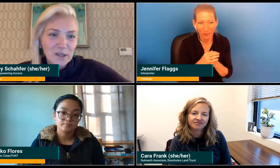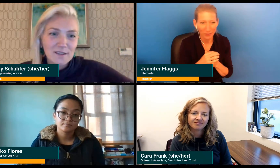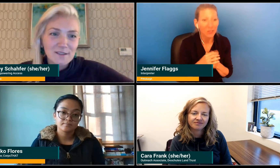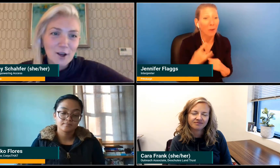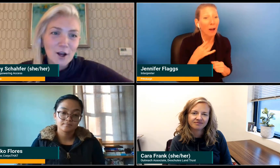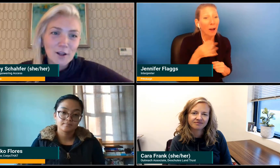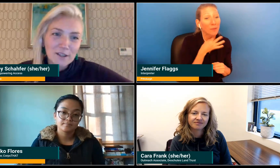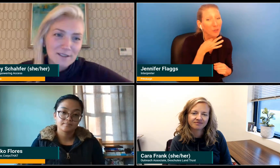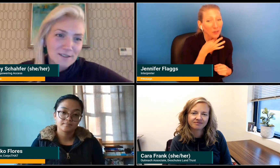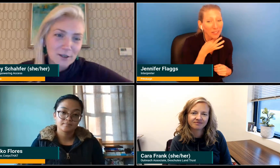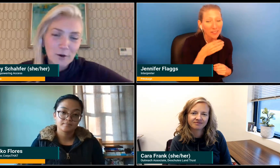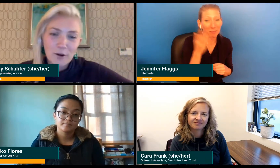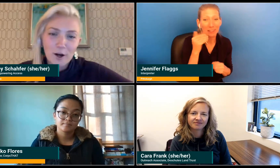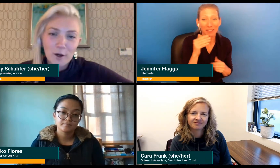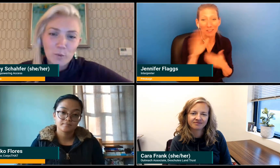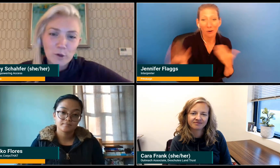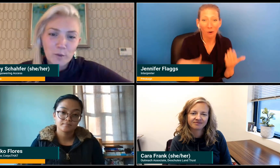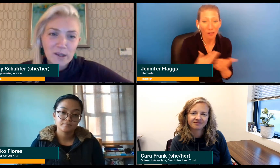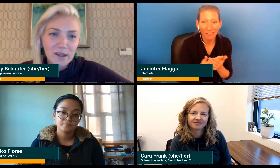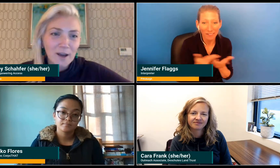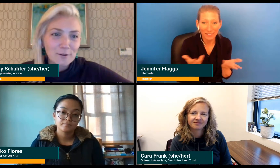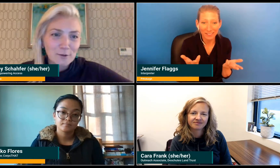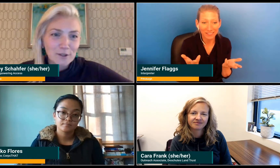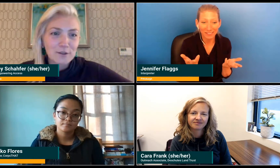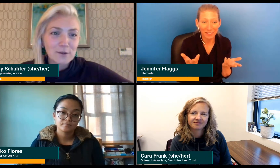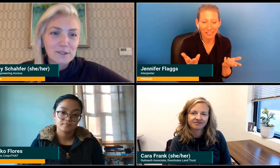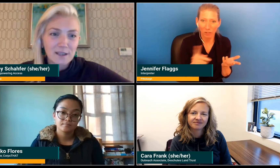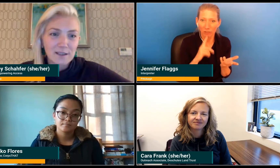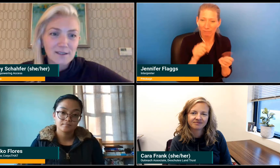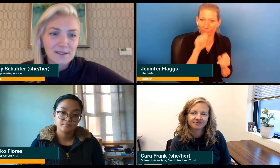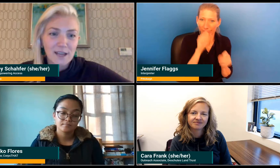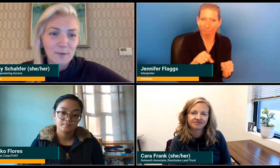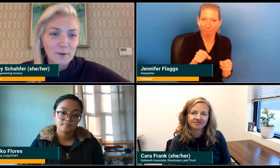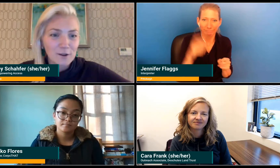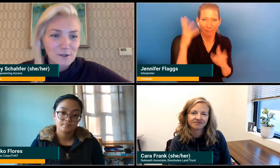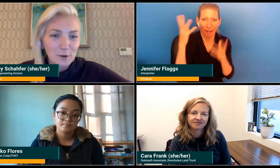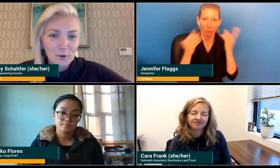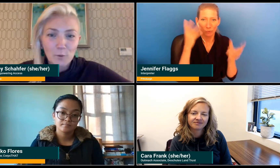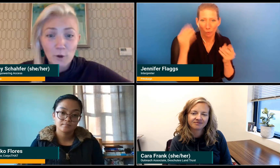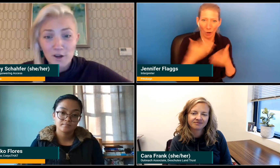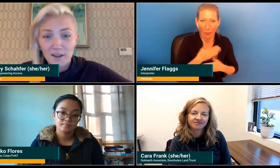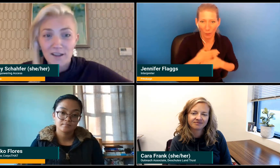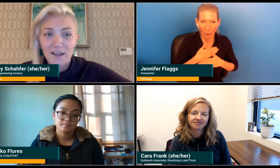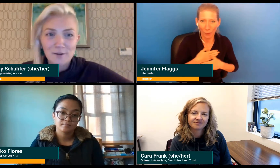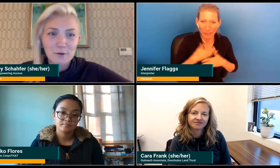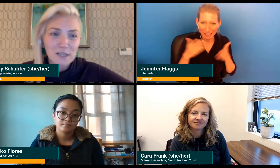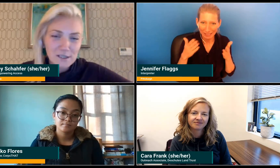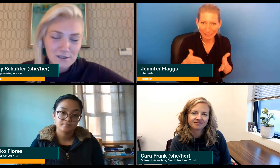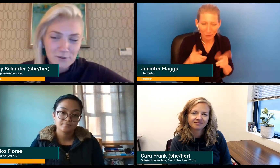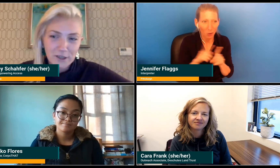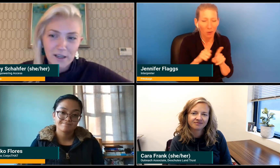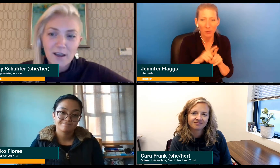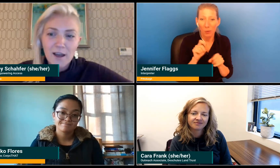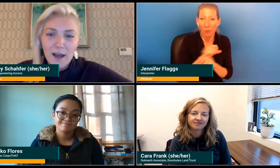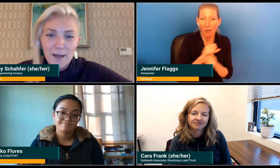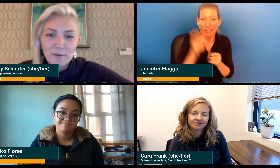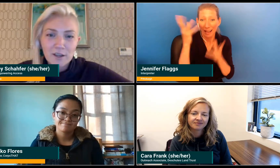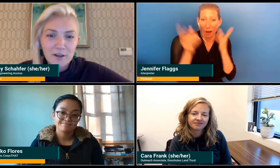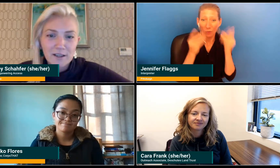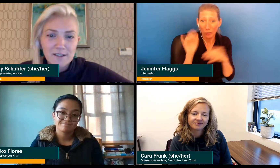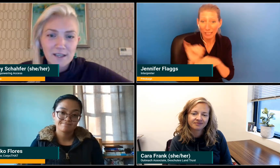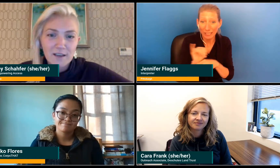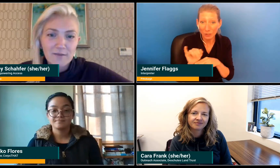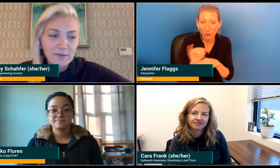curious, because all of us, are pretty big outdoor enthusiasts, and we also work in the outdoor industry.